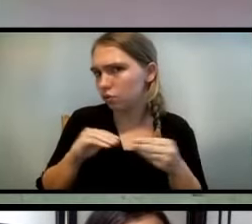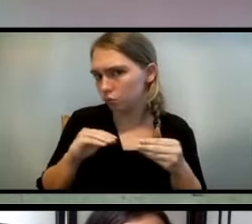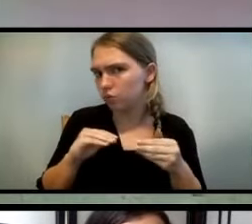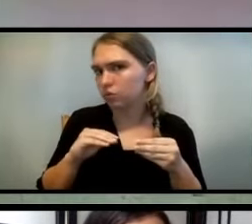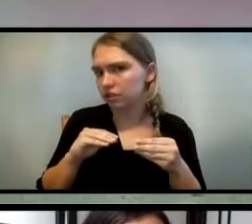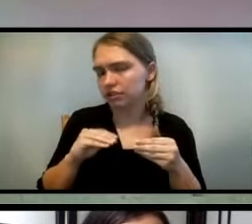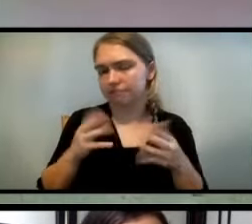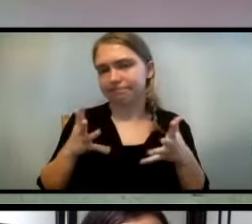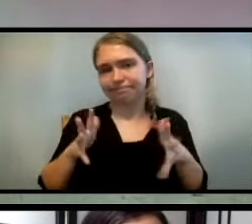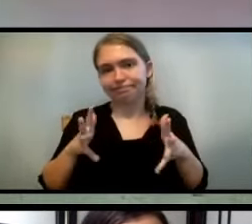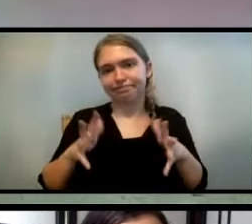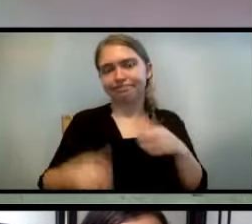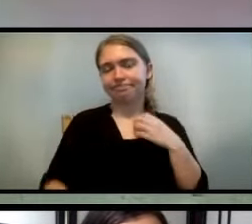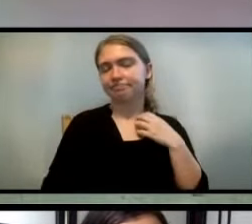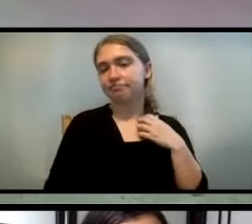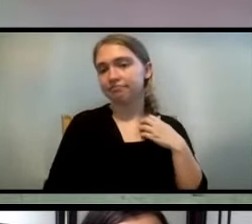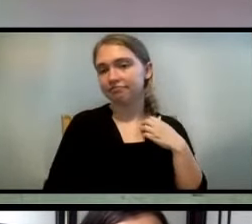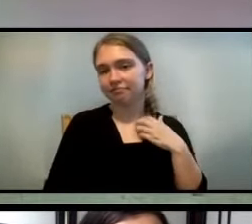And that's all I ask.